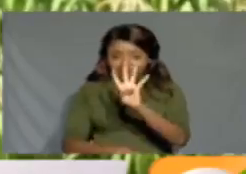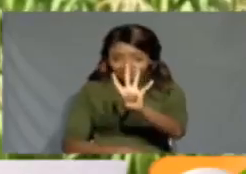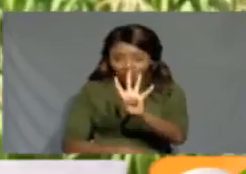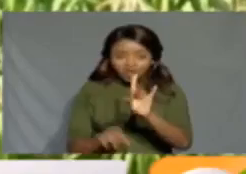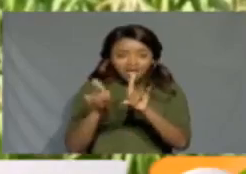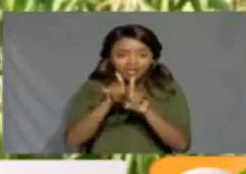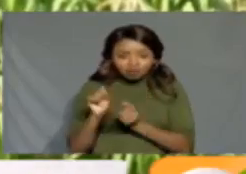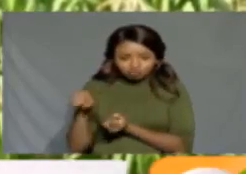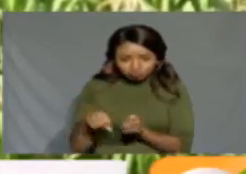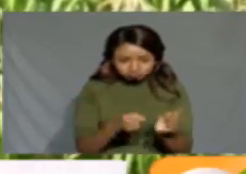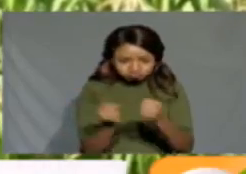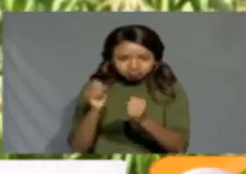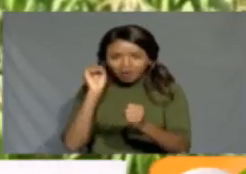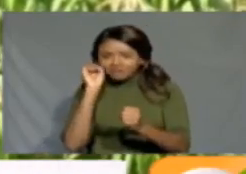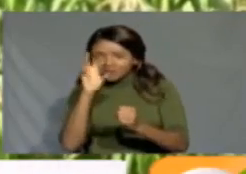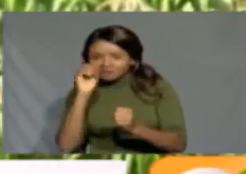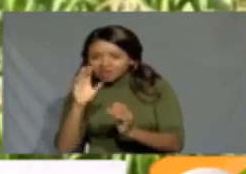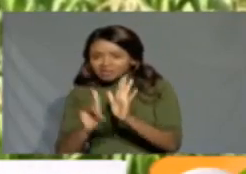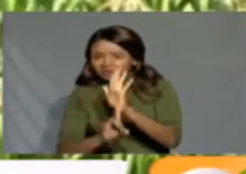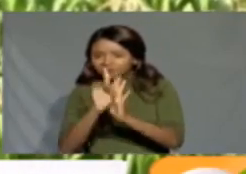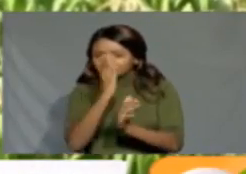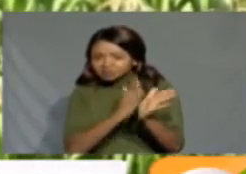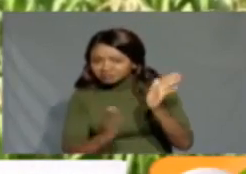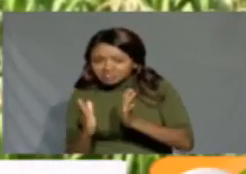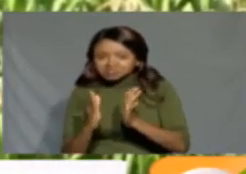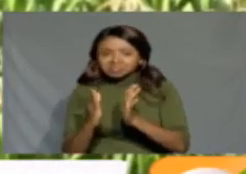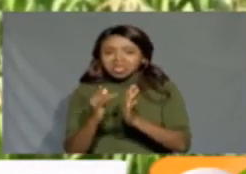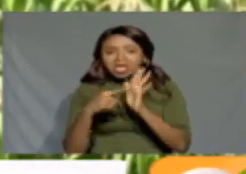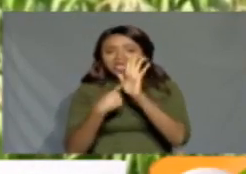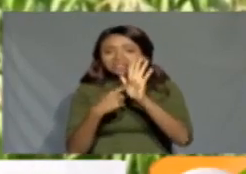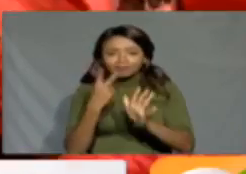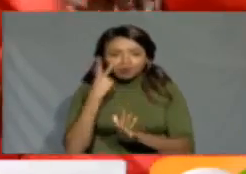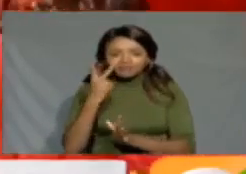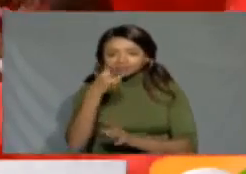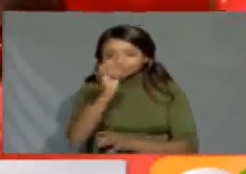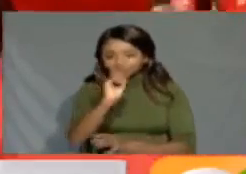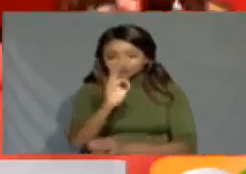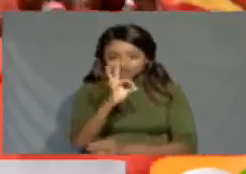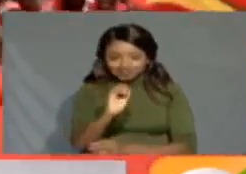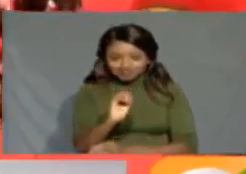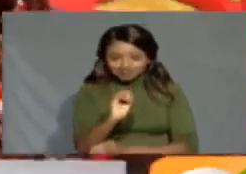as strategizing on long-term economic development plans like the Vision